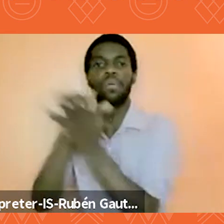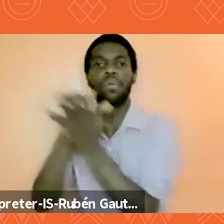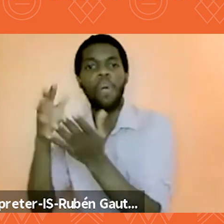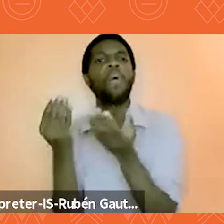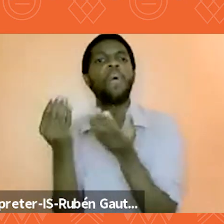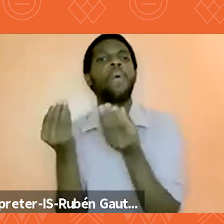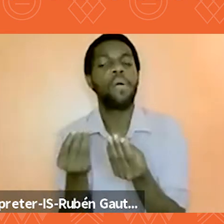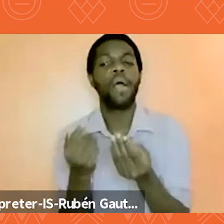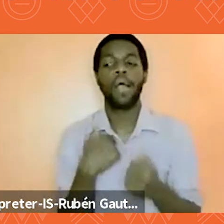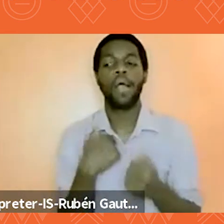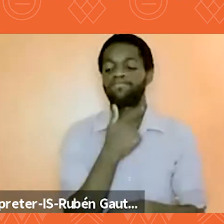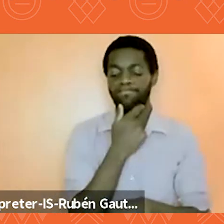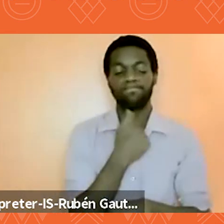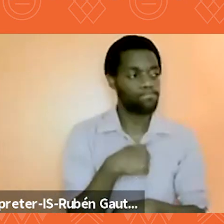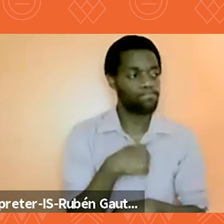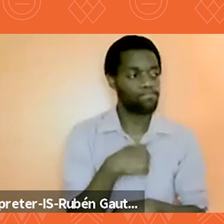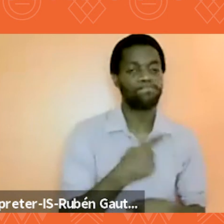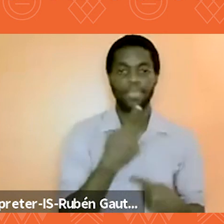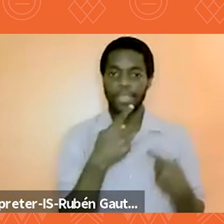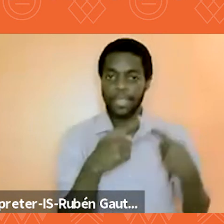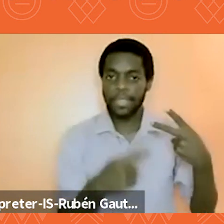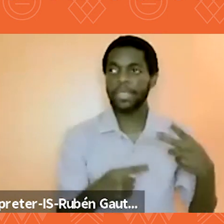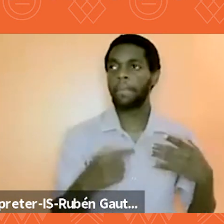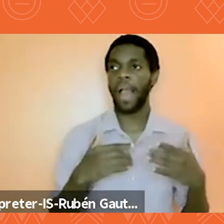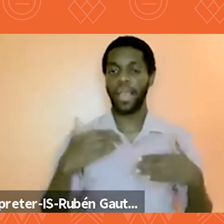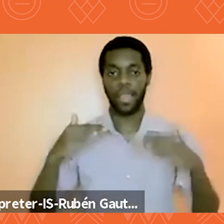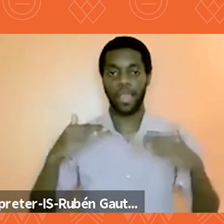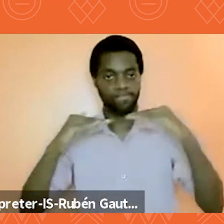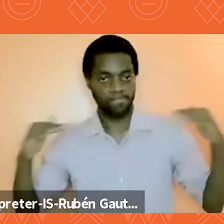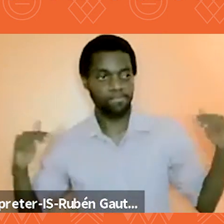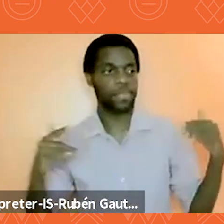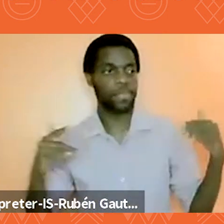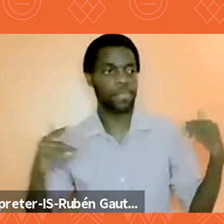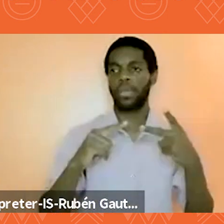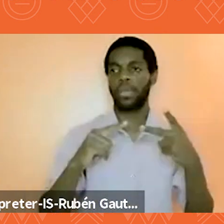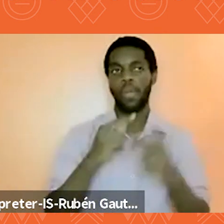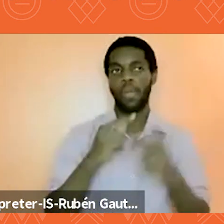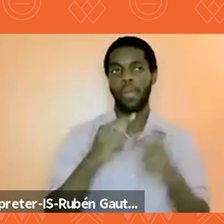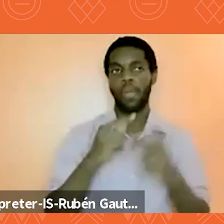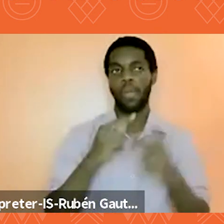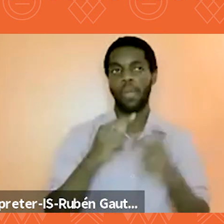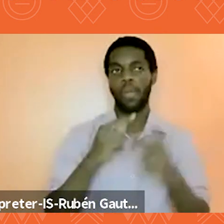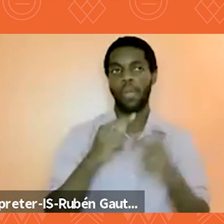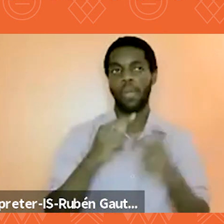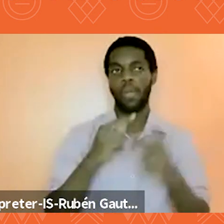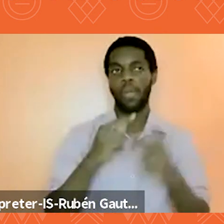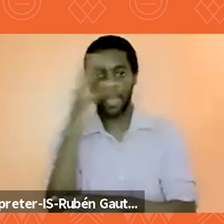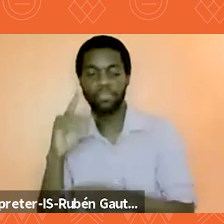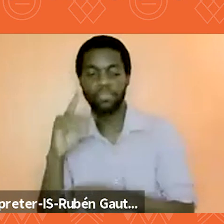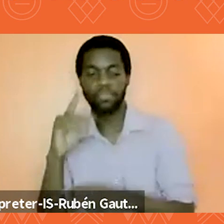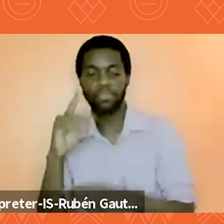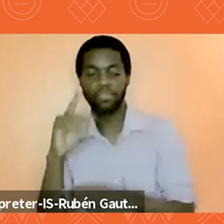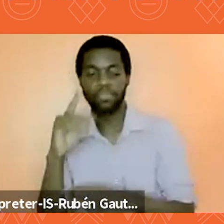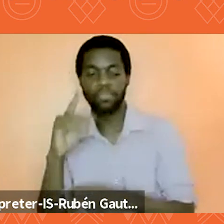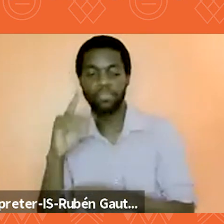justice. Congratulations to its authors, its editors, the diverse voices that addressed us today as they went through